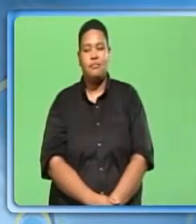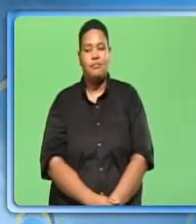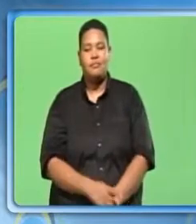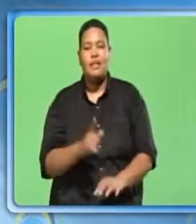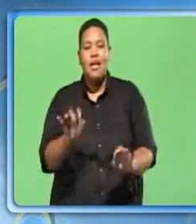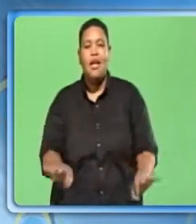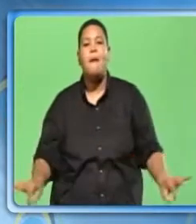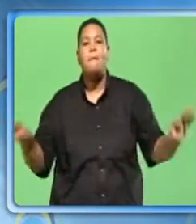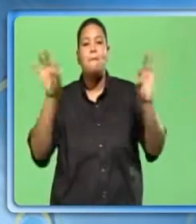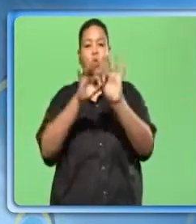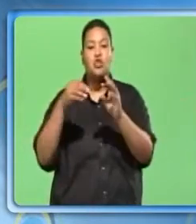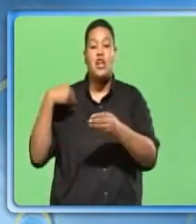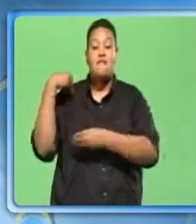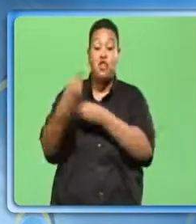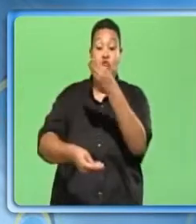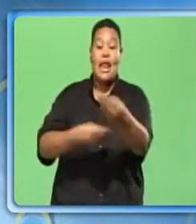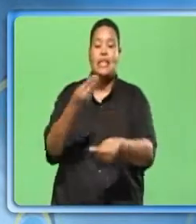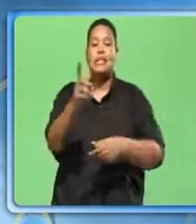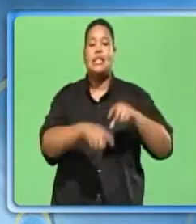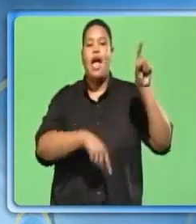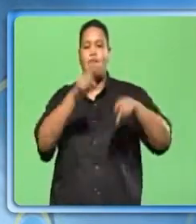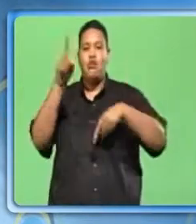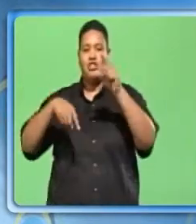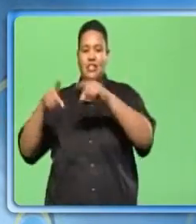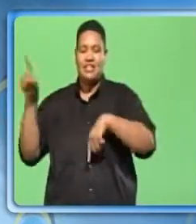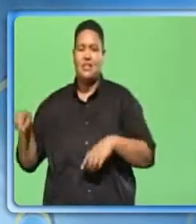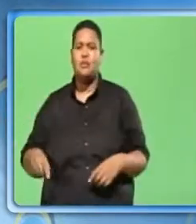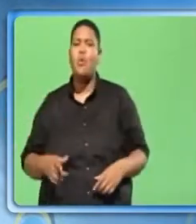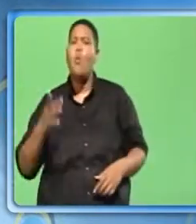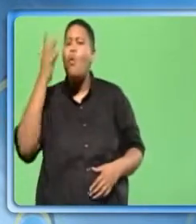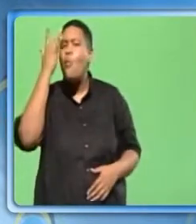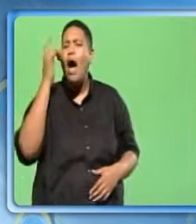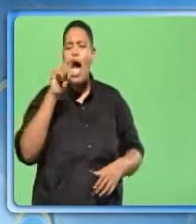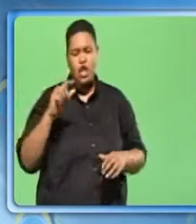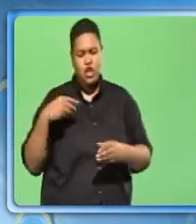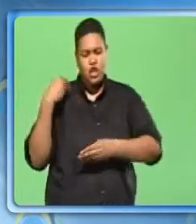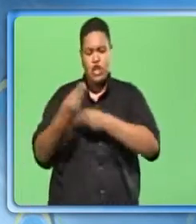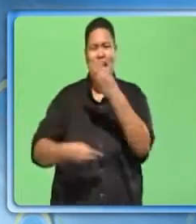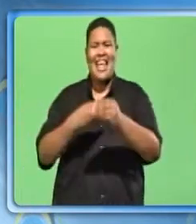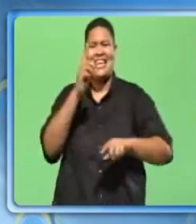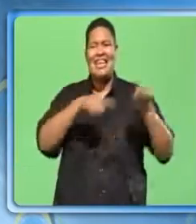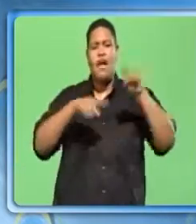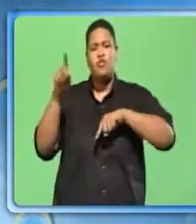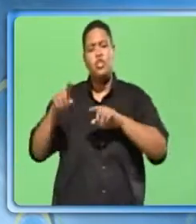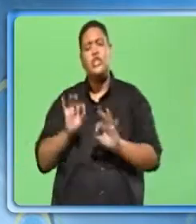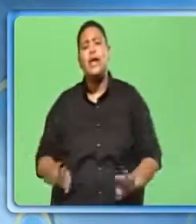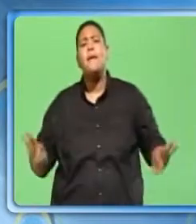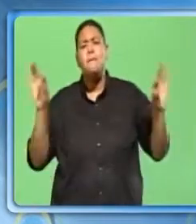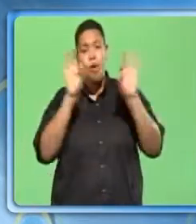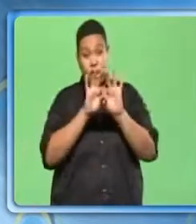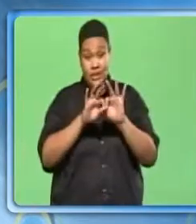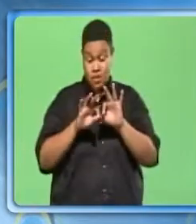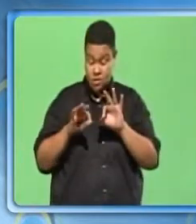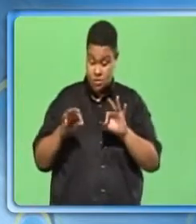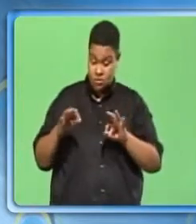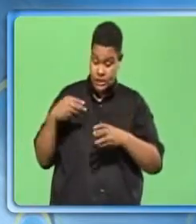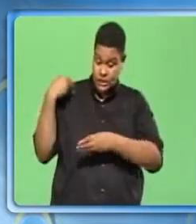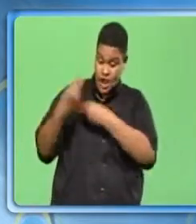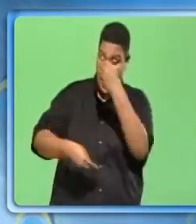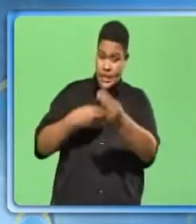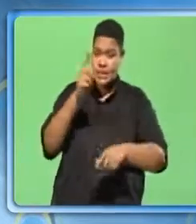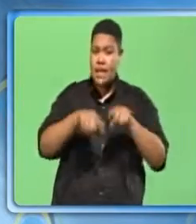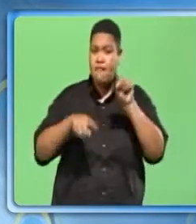Importance of genetic diversity. Why is genetic diversity important? Genetic diversity